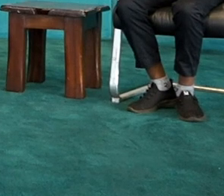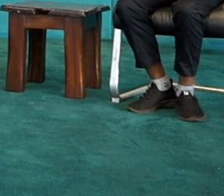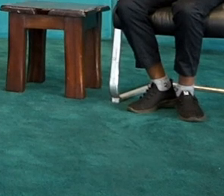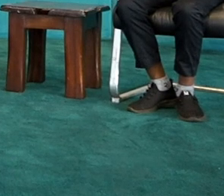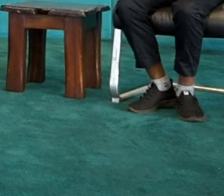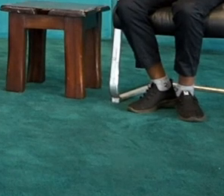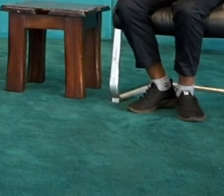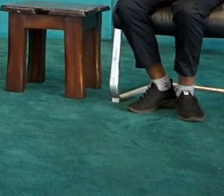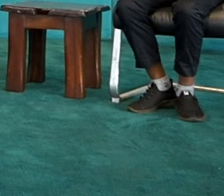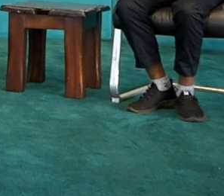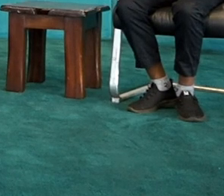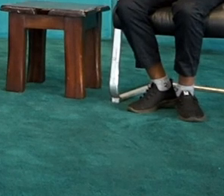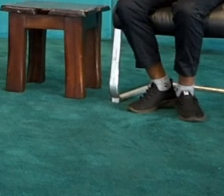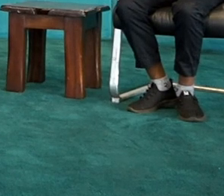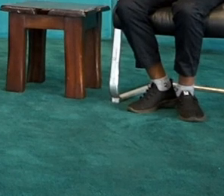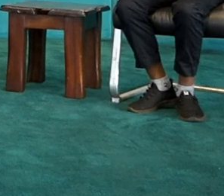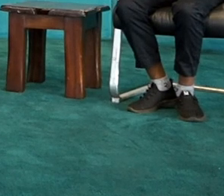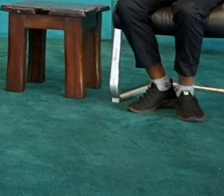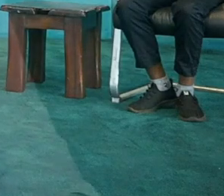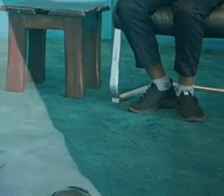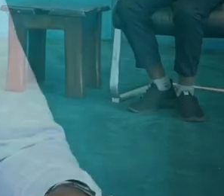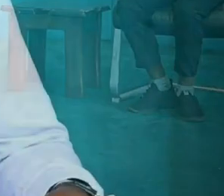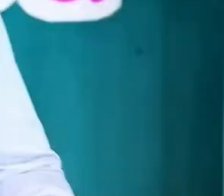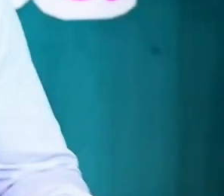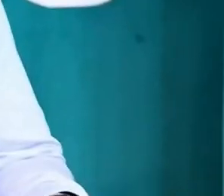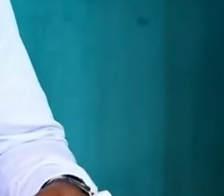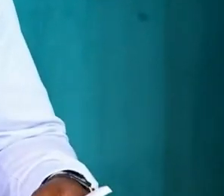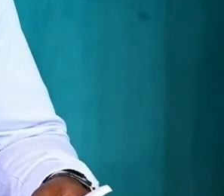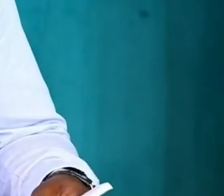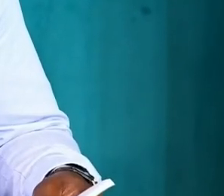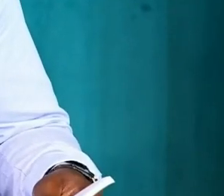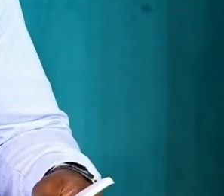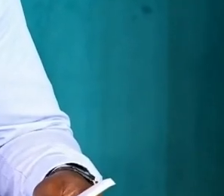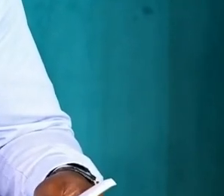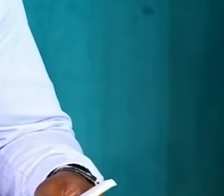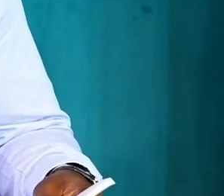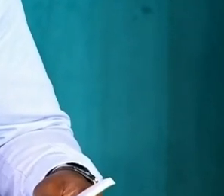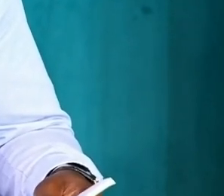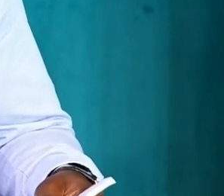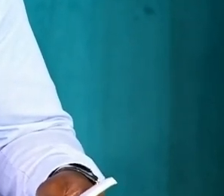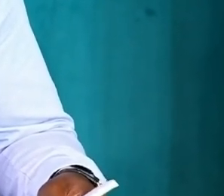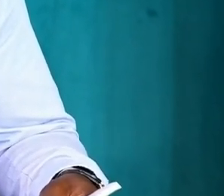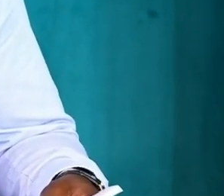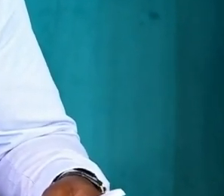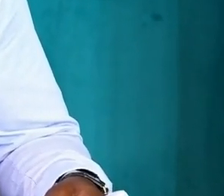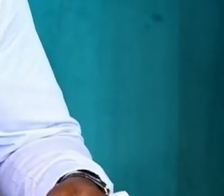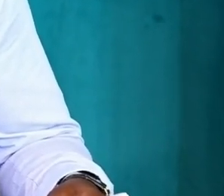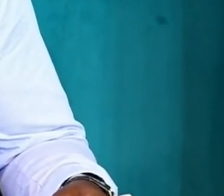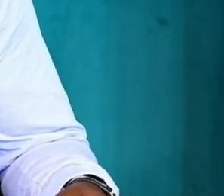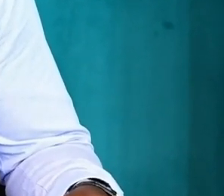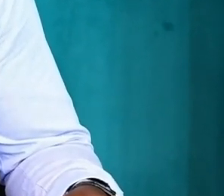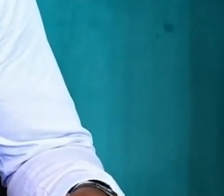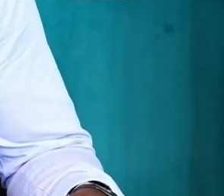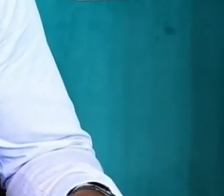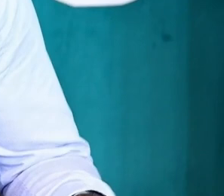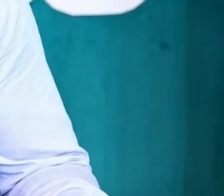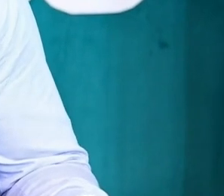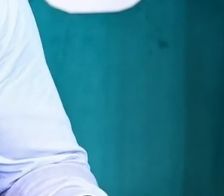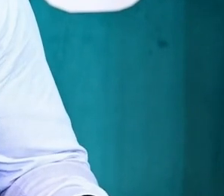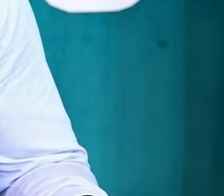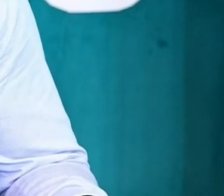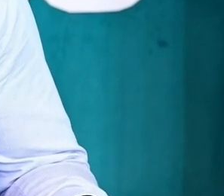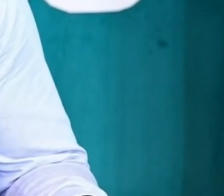at like the whole story, the one from Egypt and then to the place where they are right